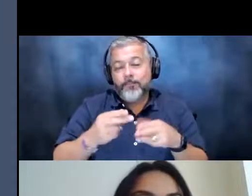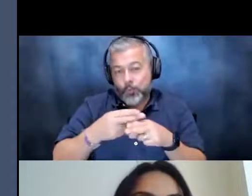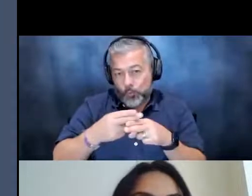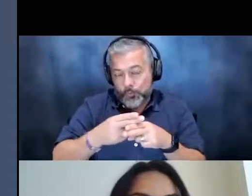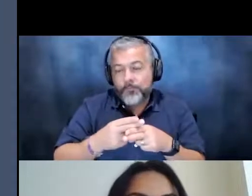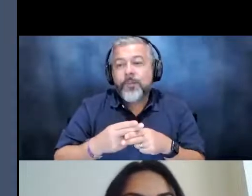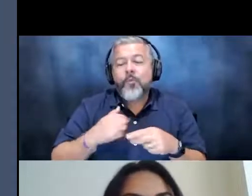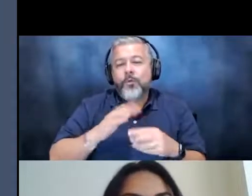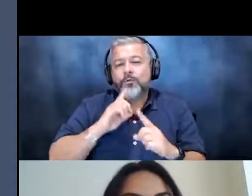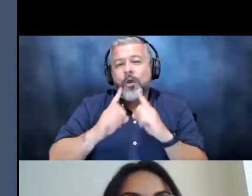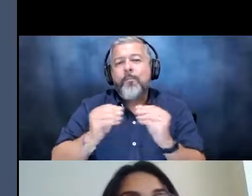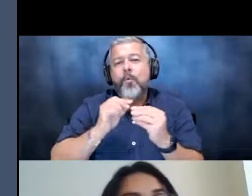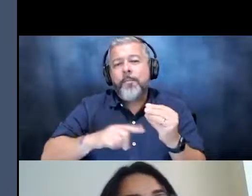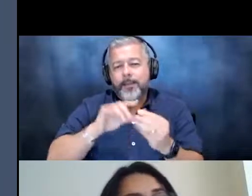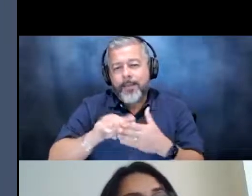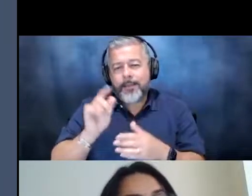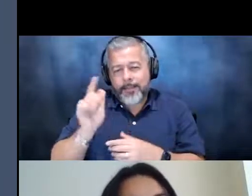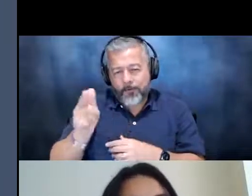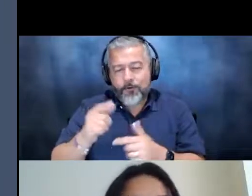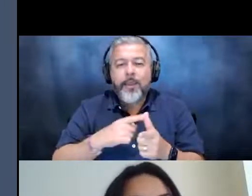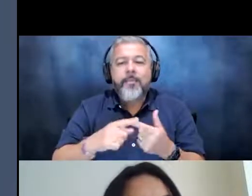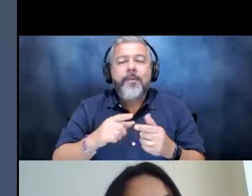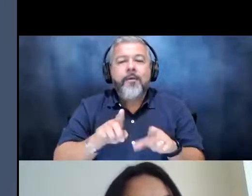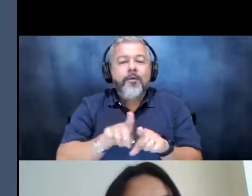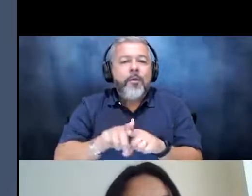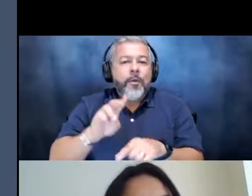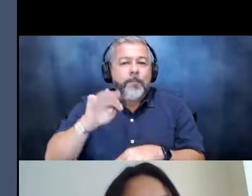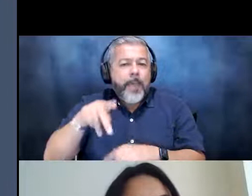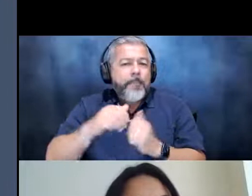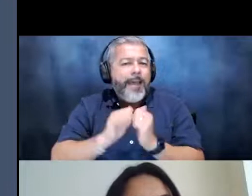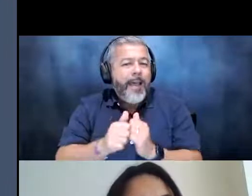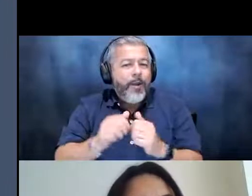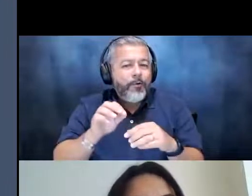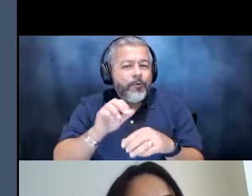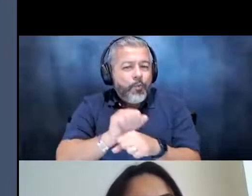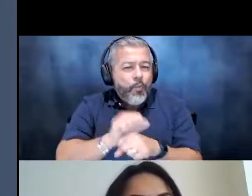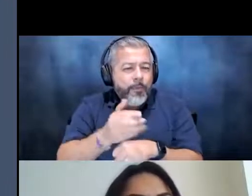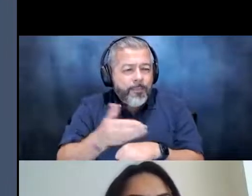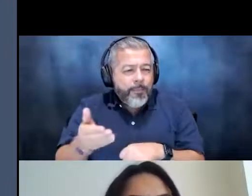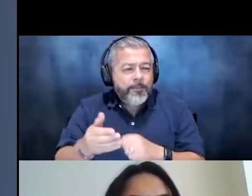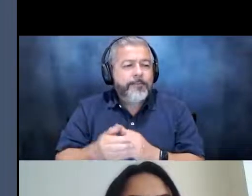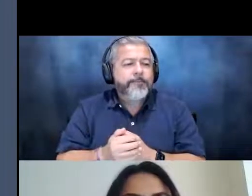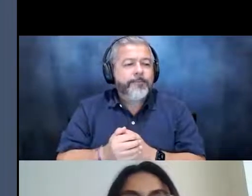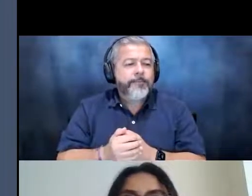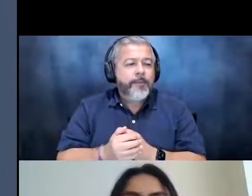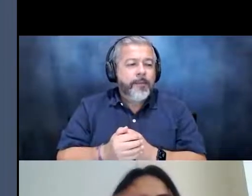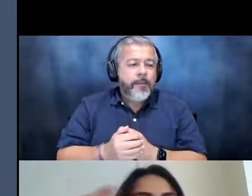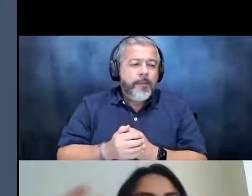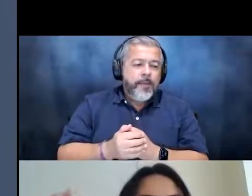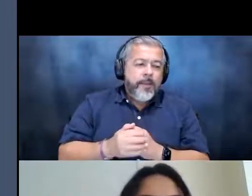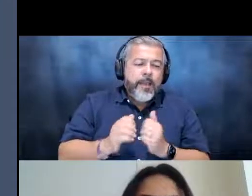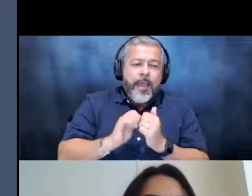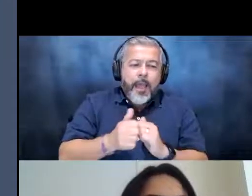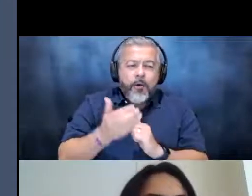more about that later. We're going to start to map how things work so we can see it visually. We have to understand how